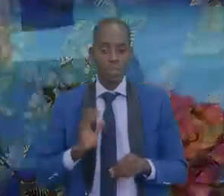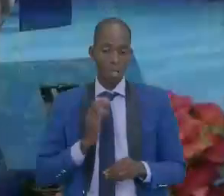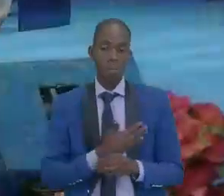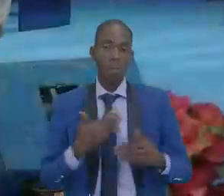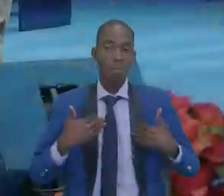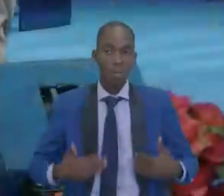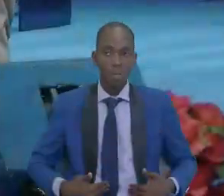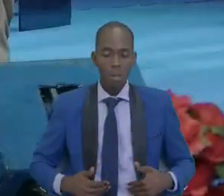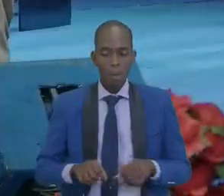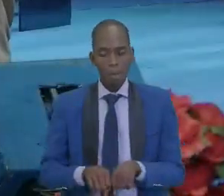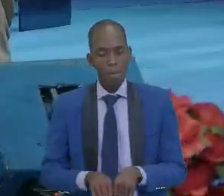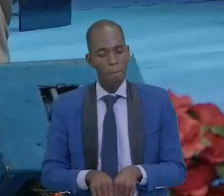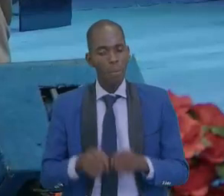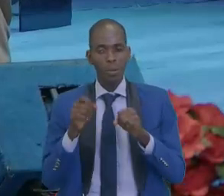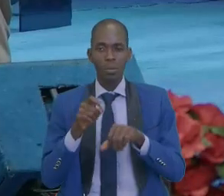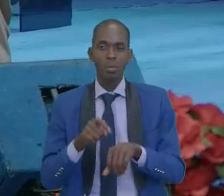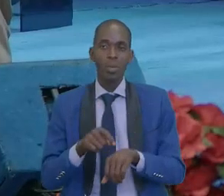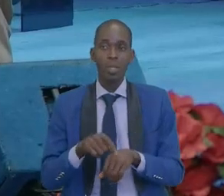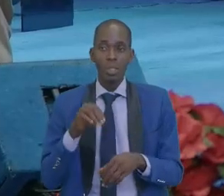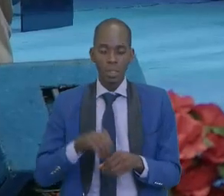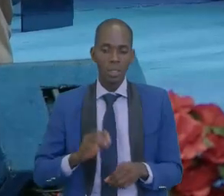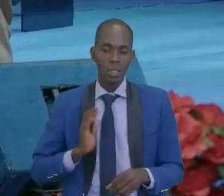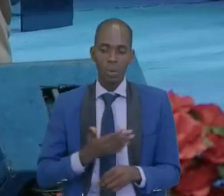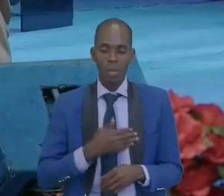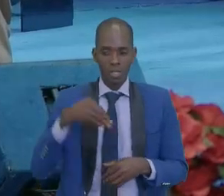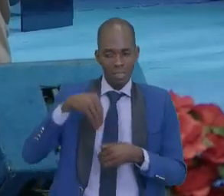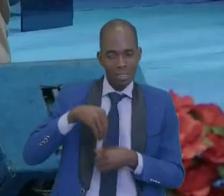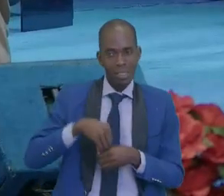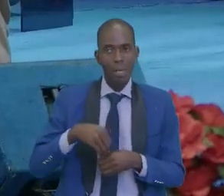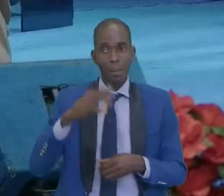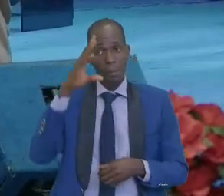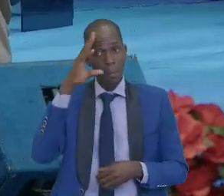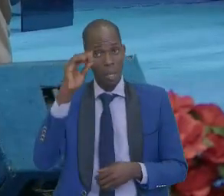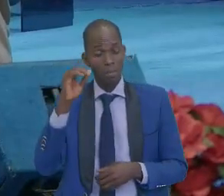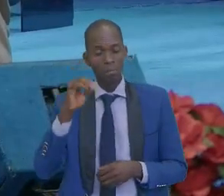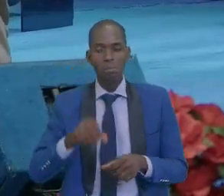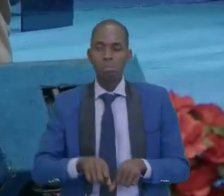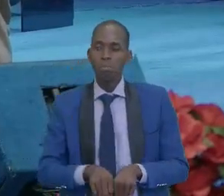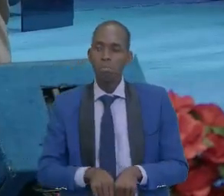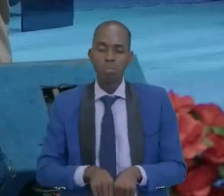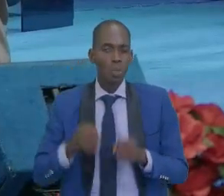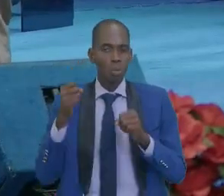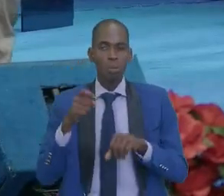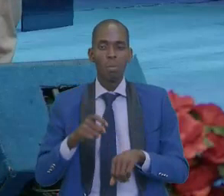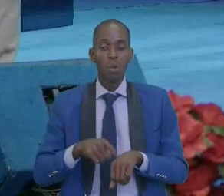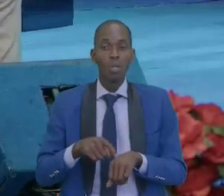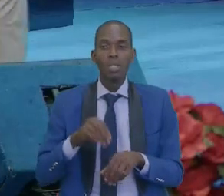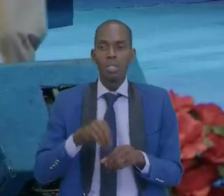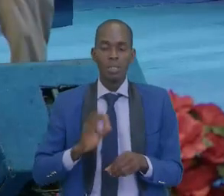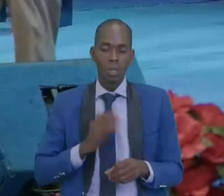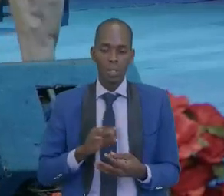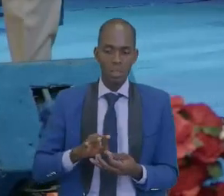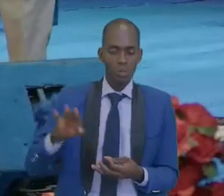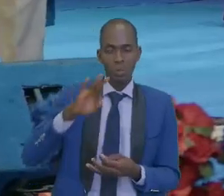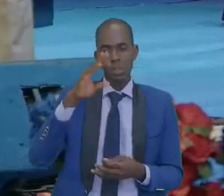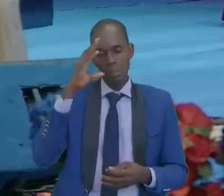have broken bones in our inner man. We have broken bones in our spirit man.